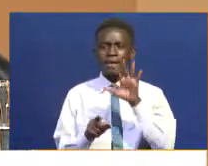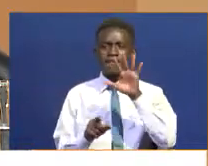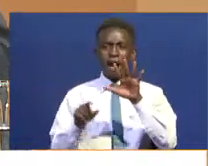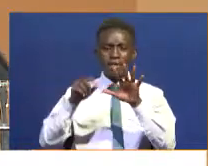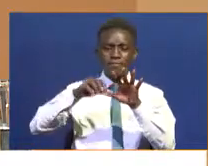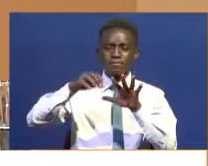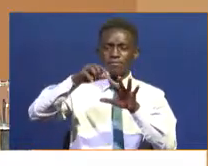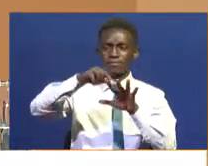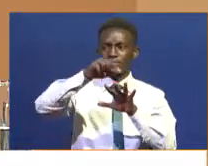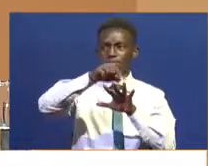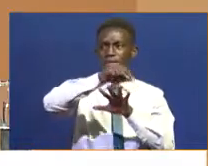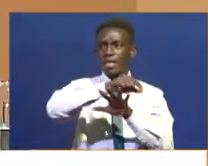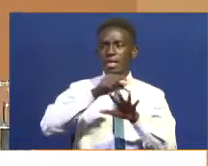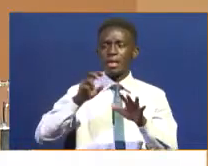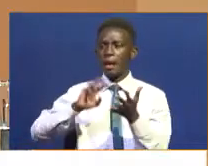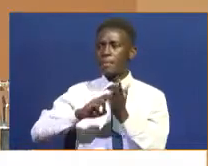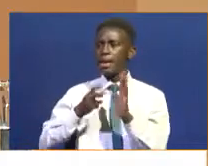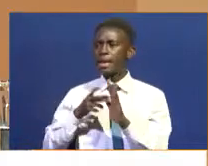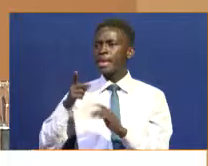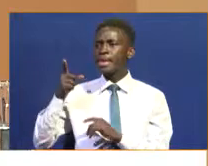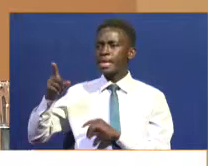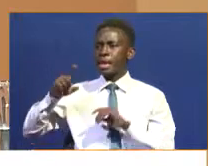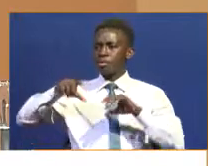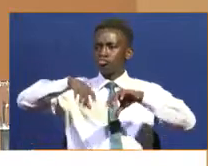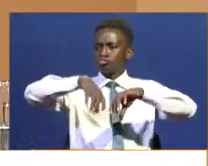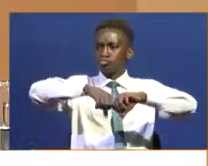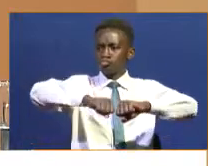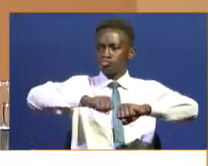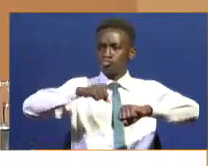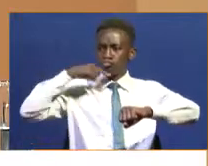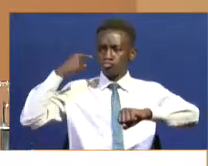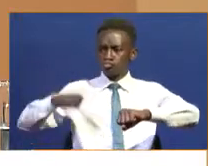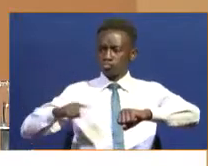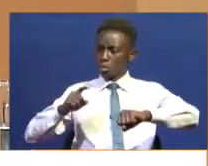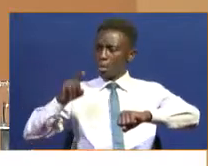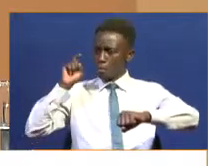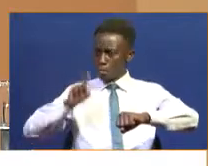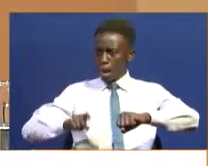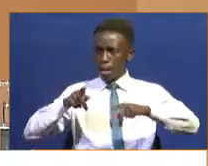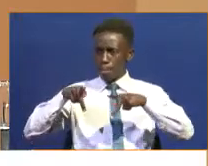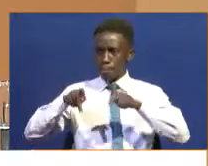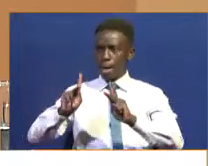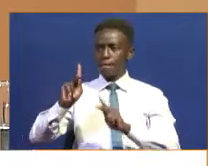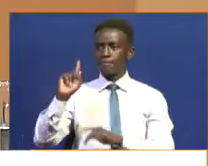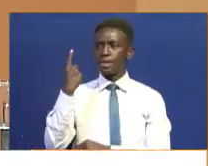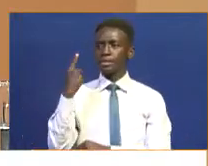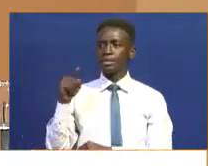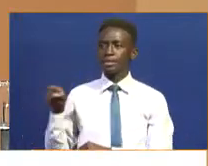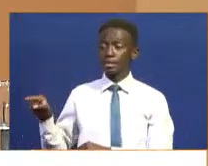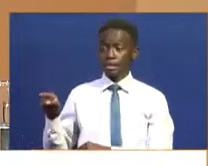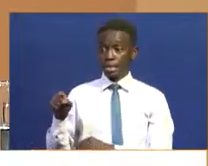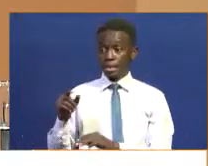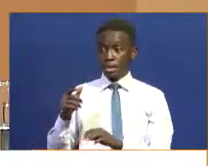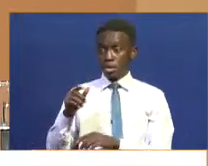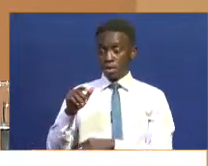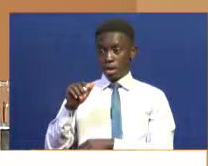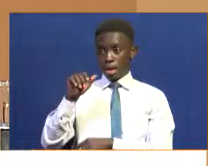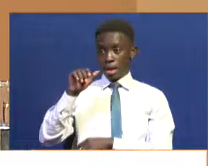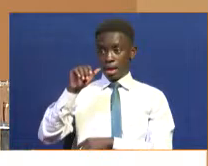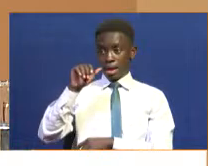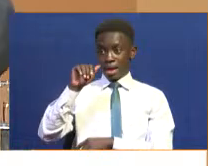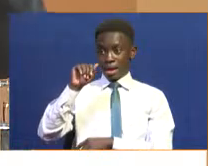must give a nod. Mm-hmm. And so what happened actually was Azerbaijan came out. So if you look at